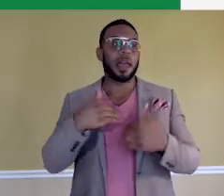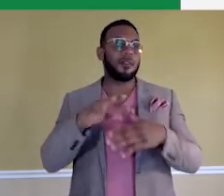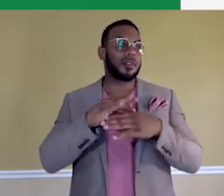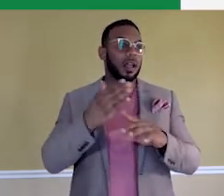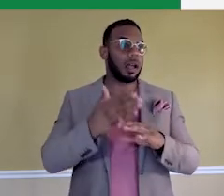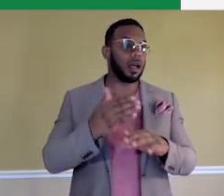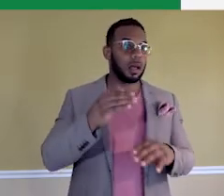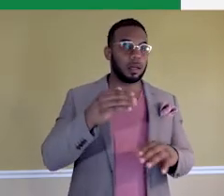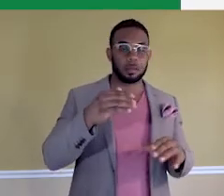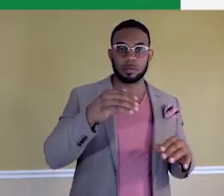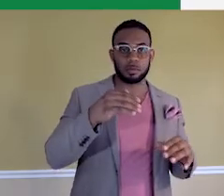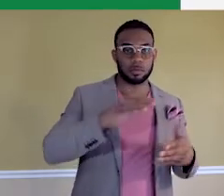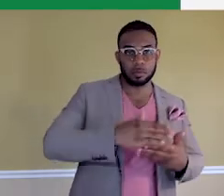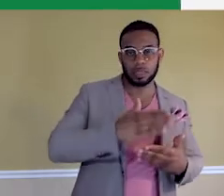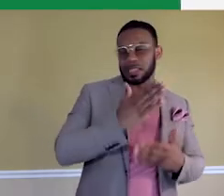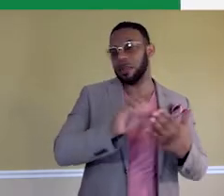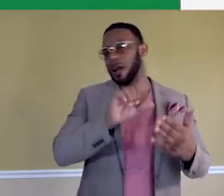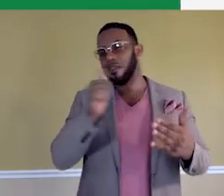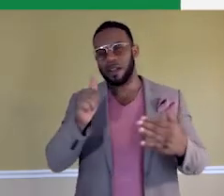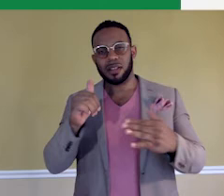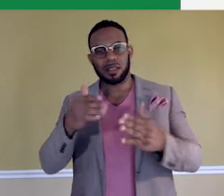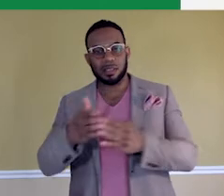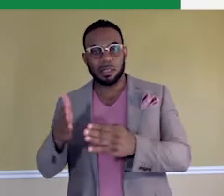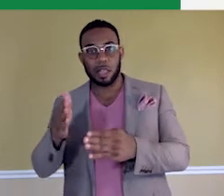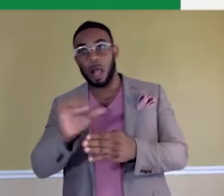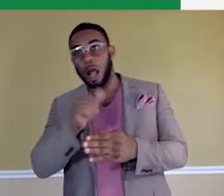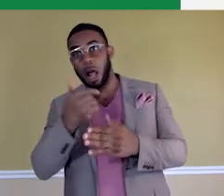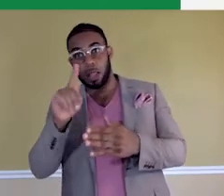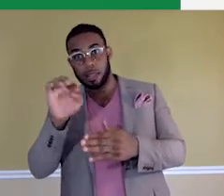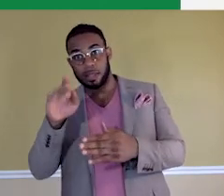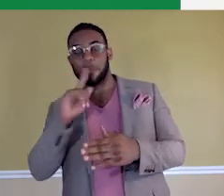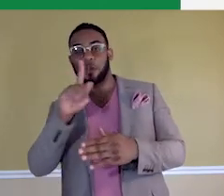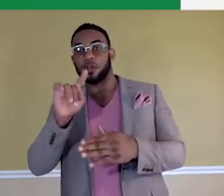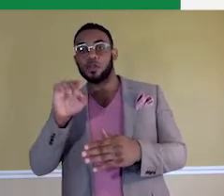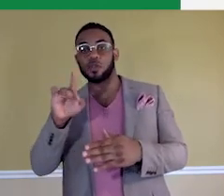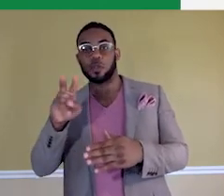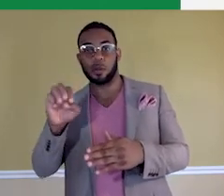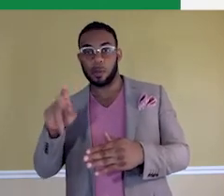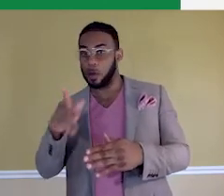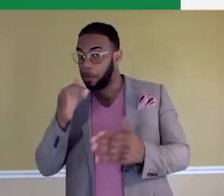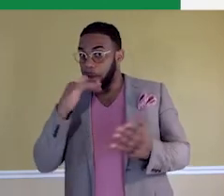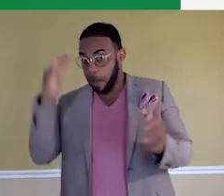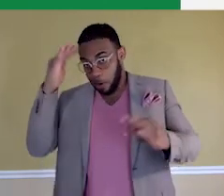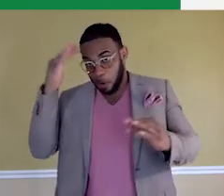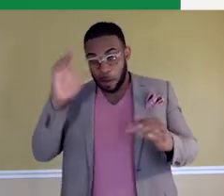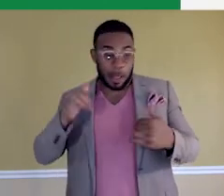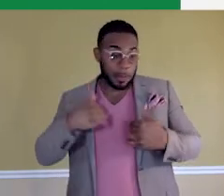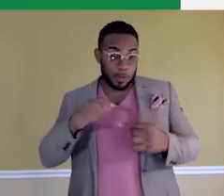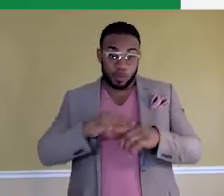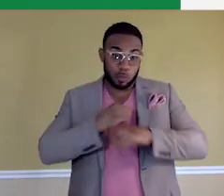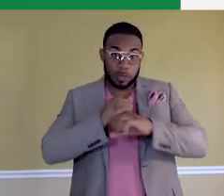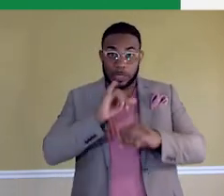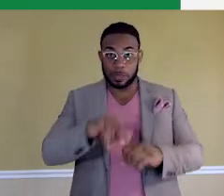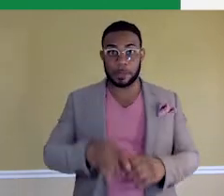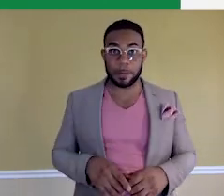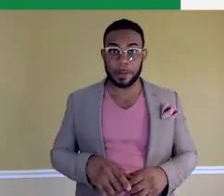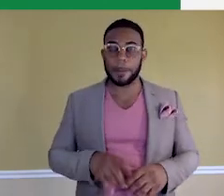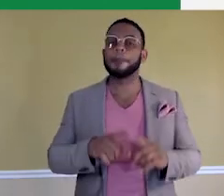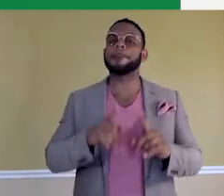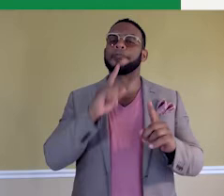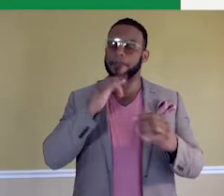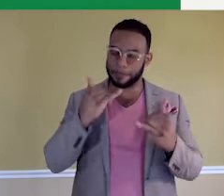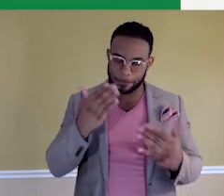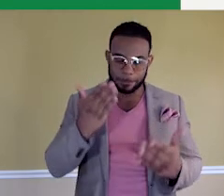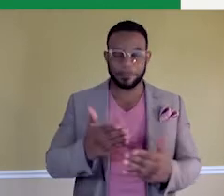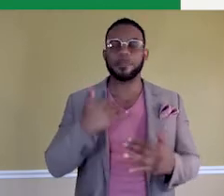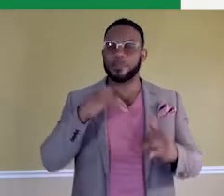content on GitHub. Some of you have avatars. That avatar is your trademark. You may not know this. You may not know that you need to protect these things, but they are